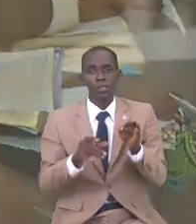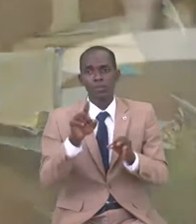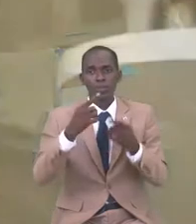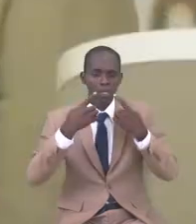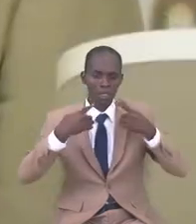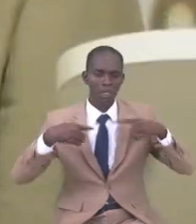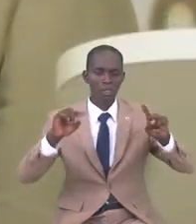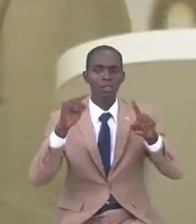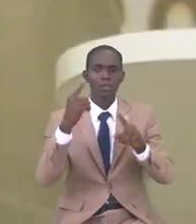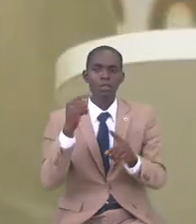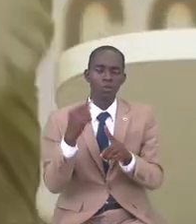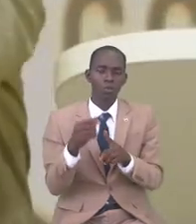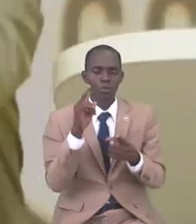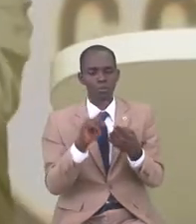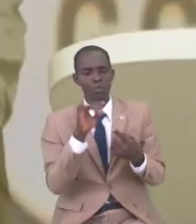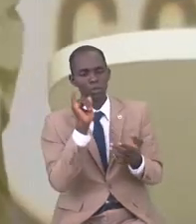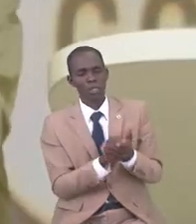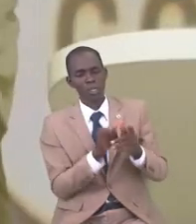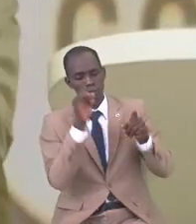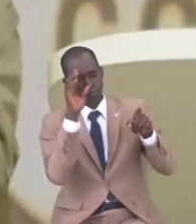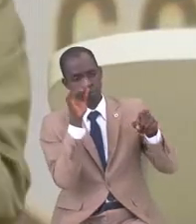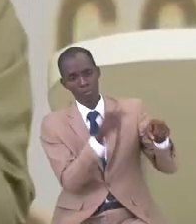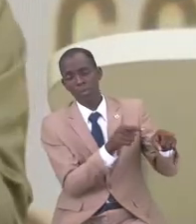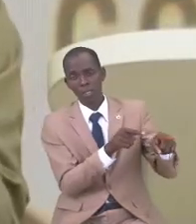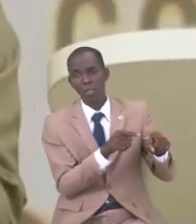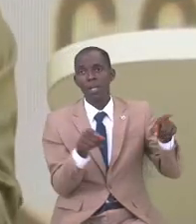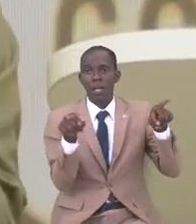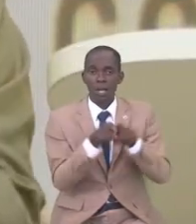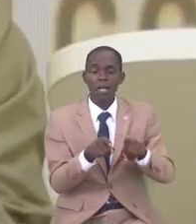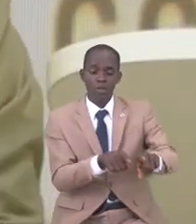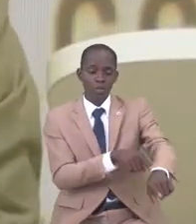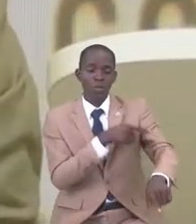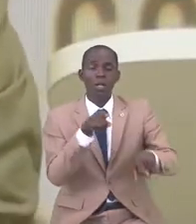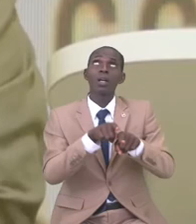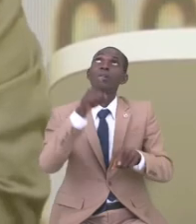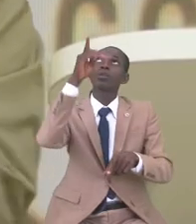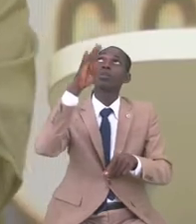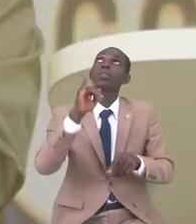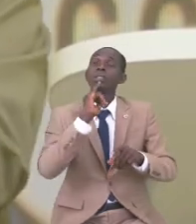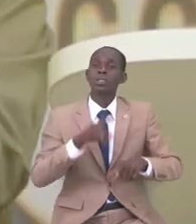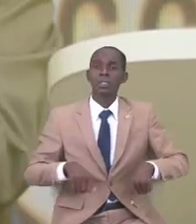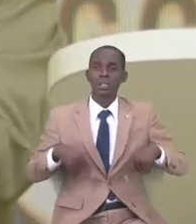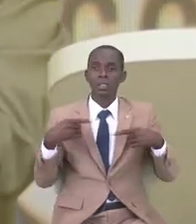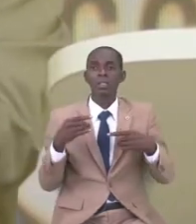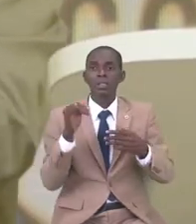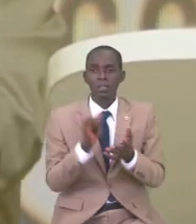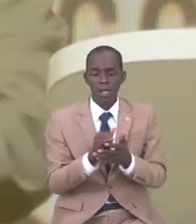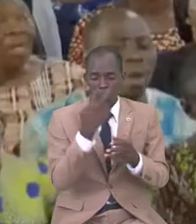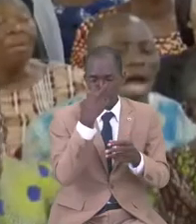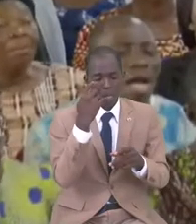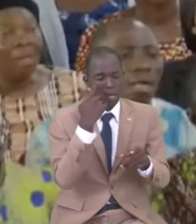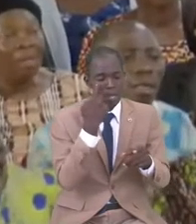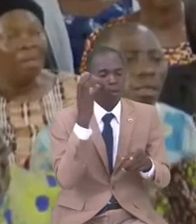word to a blind man, as long as God is alive, his blind eyes will